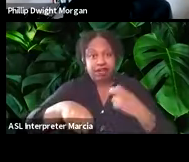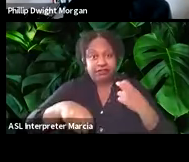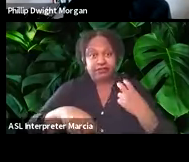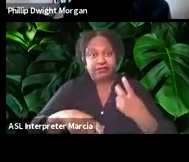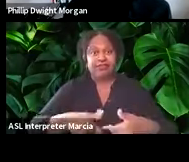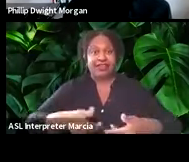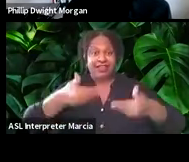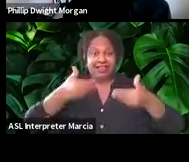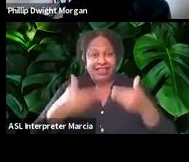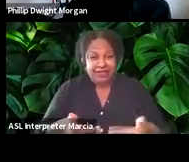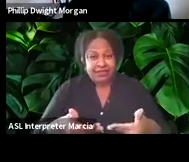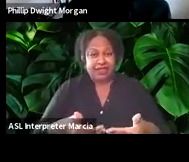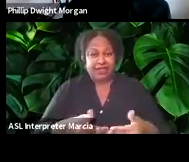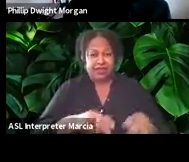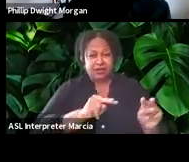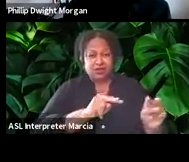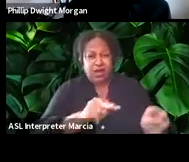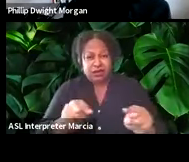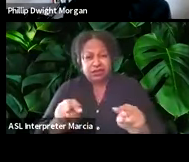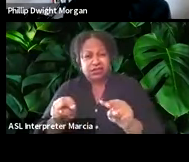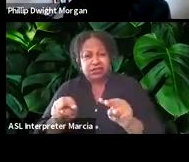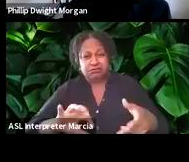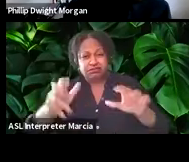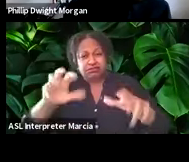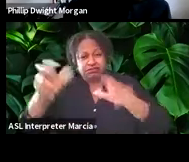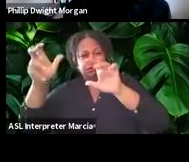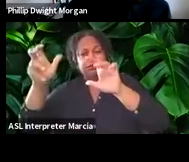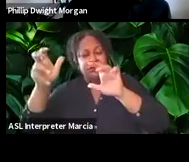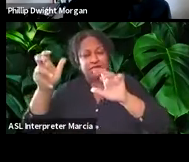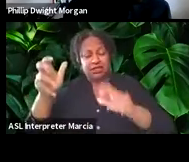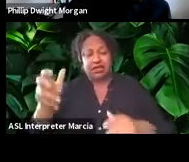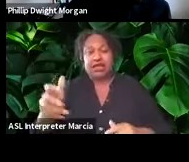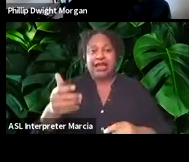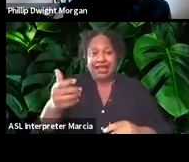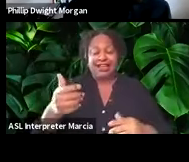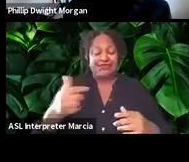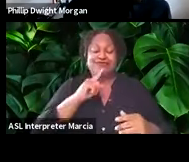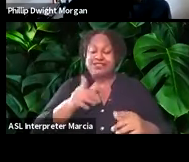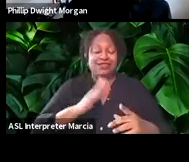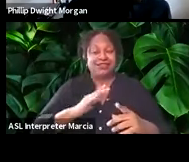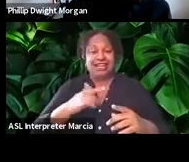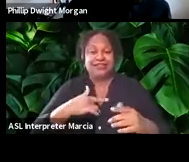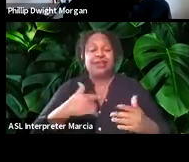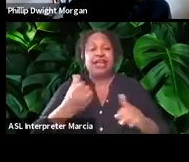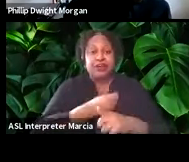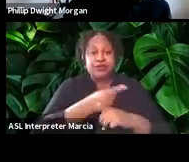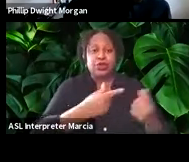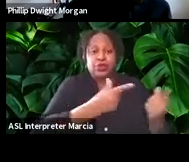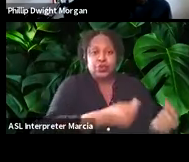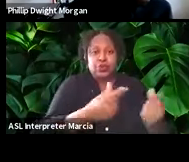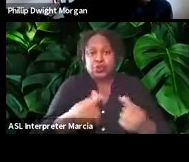I've been speaking to is everyone just kind of doing their part, you know,